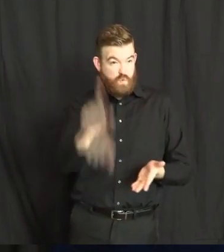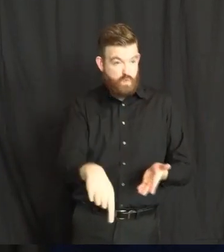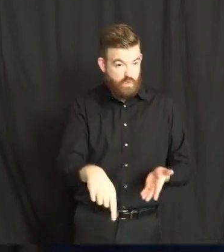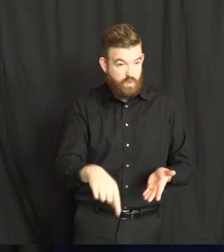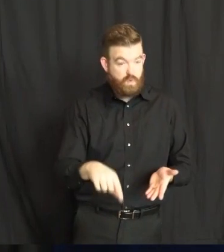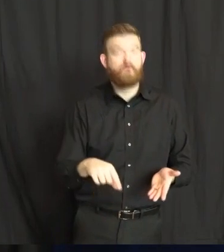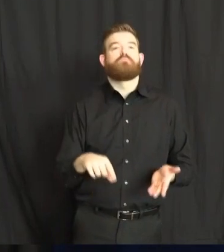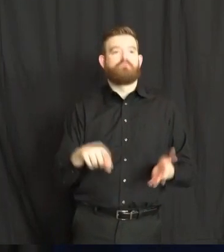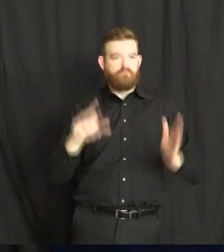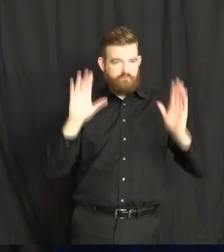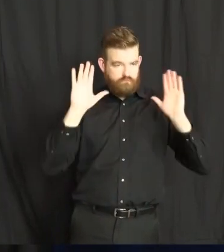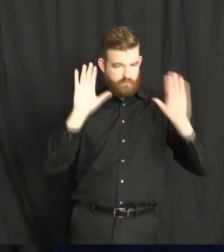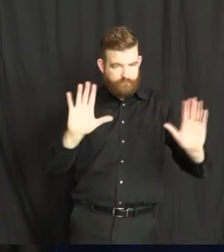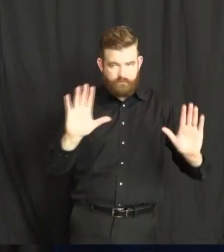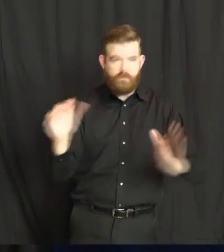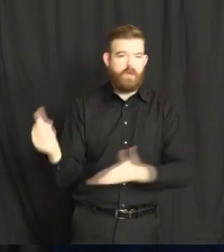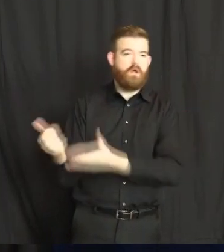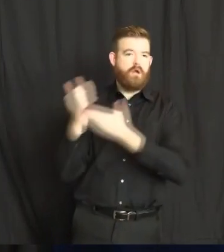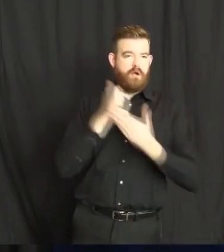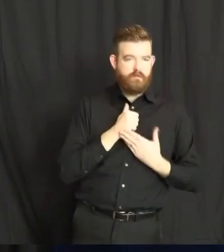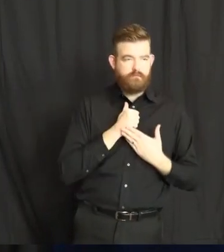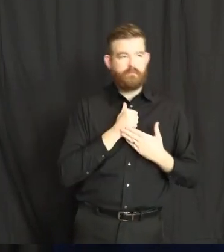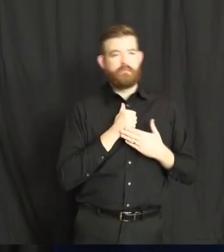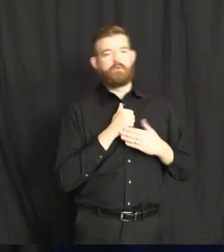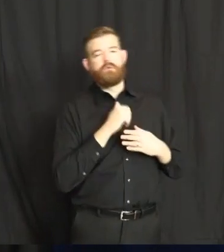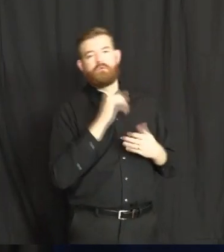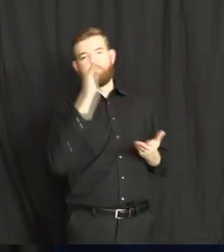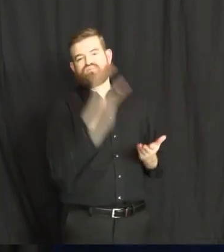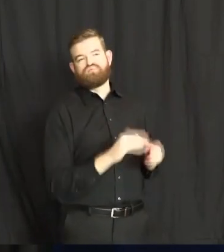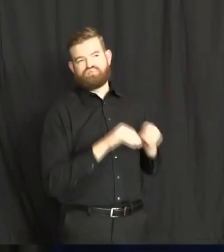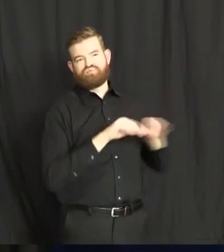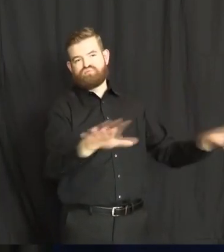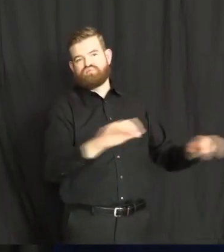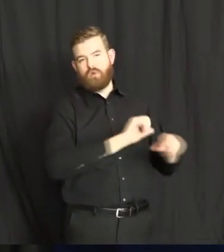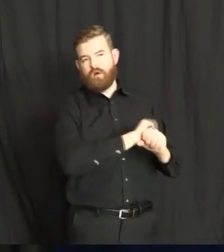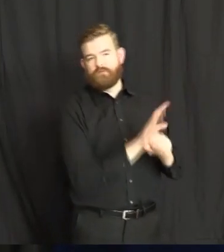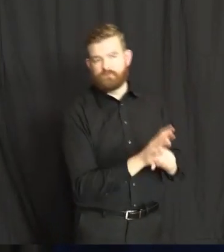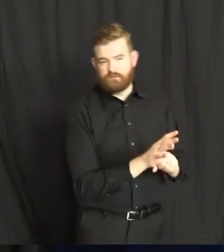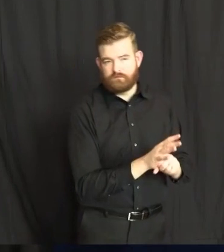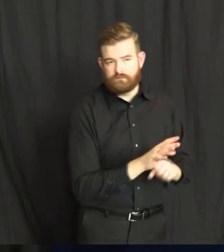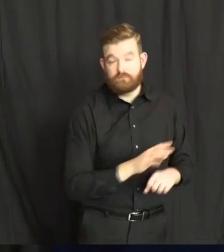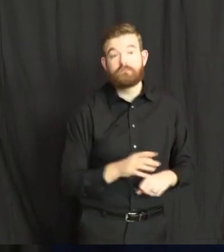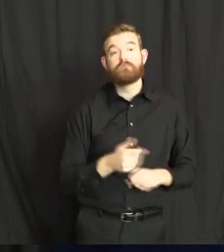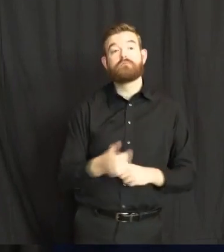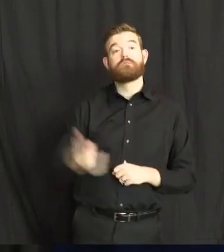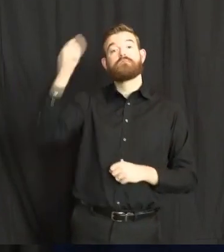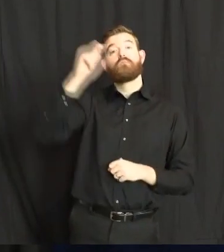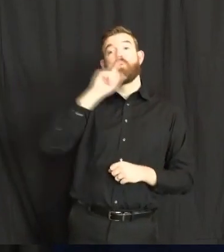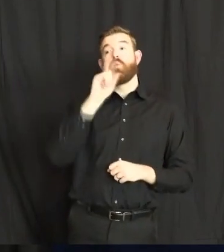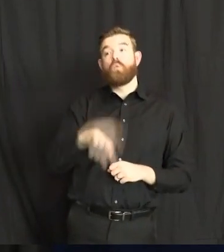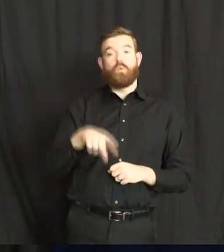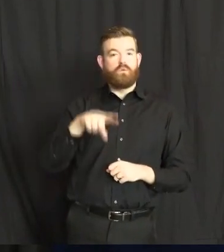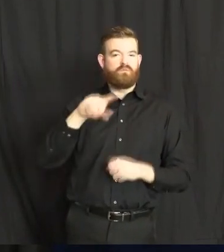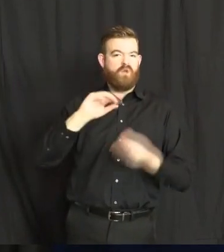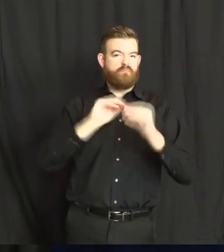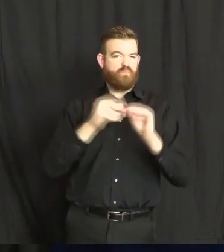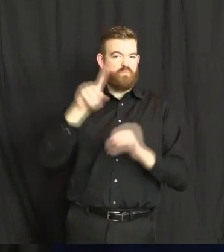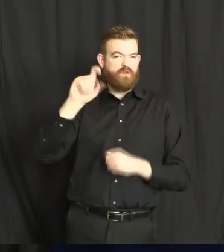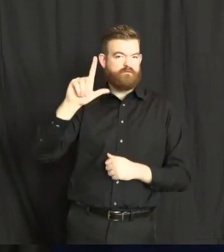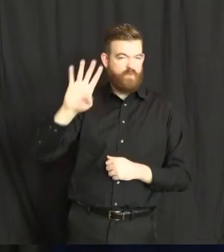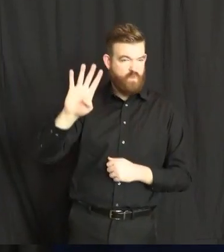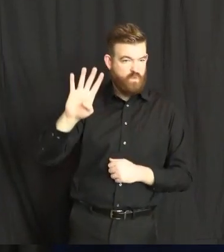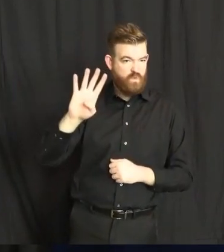mitigate this issue. And so under Executive Order 124, DOC is exerting its authority to grant